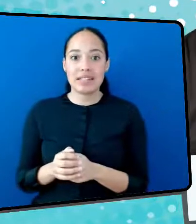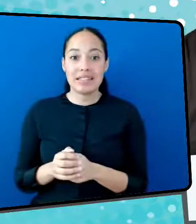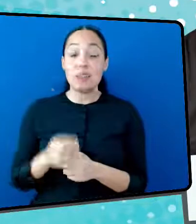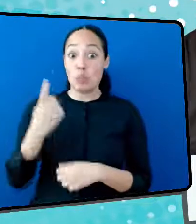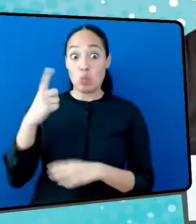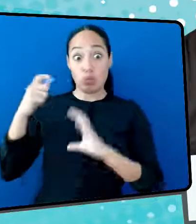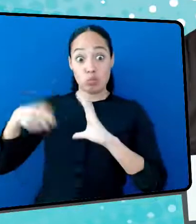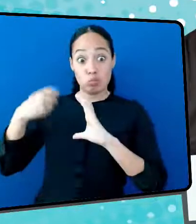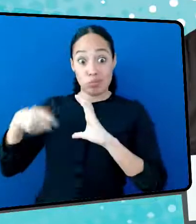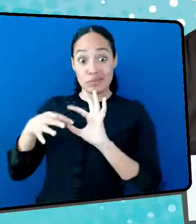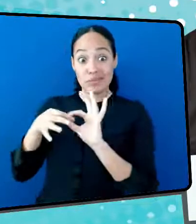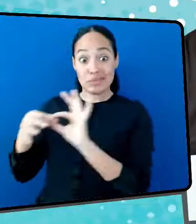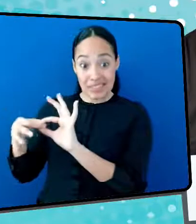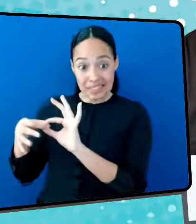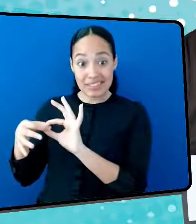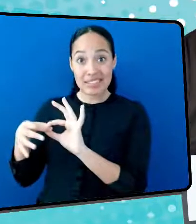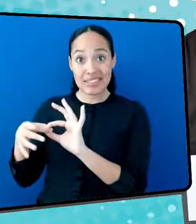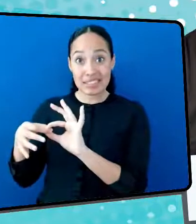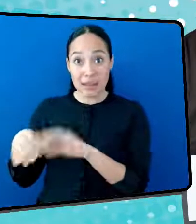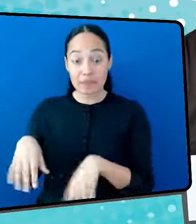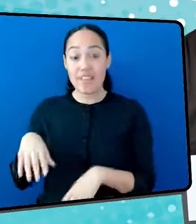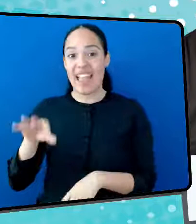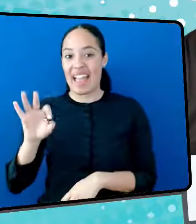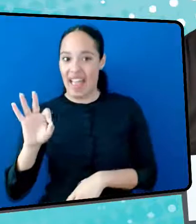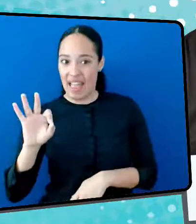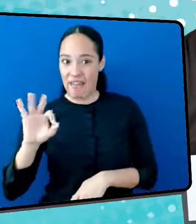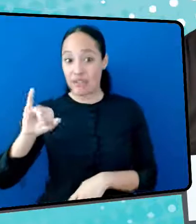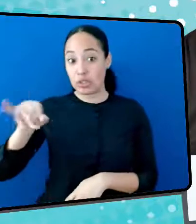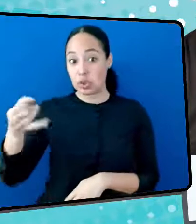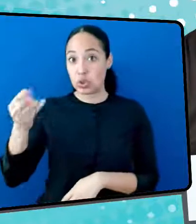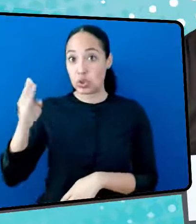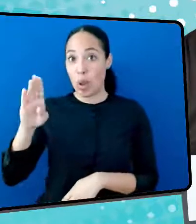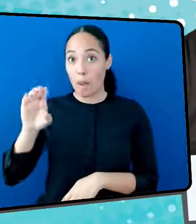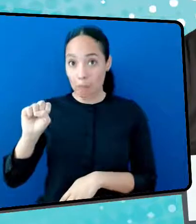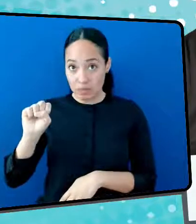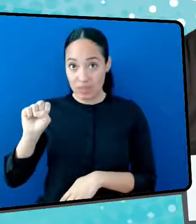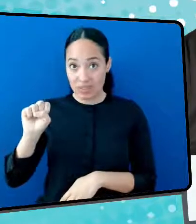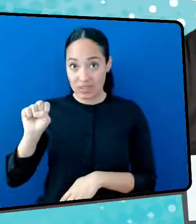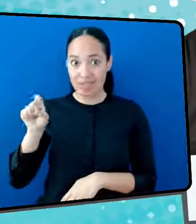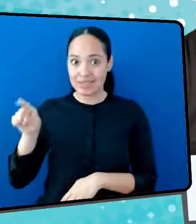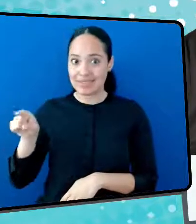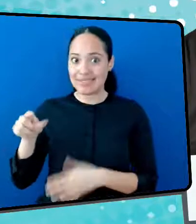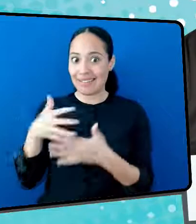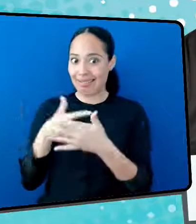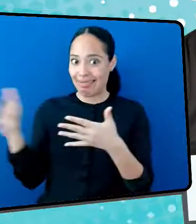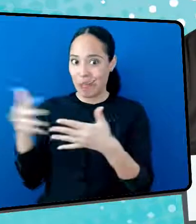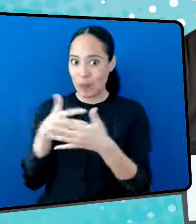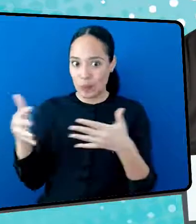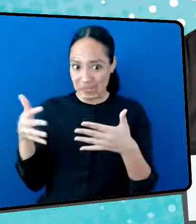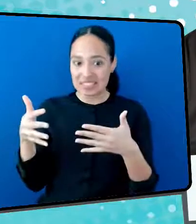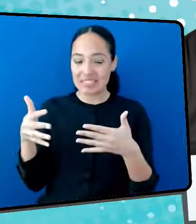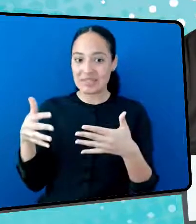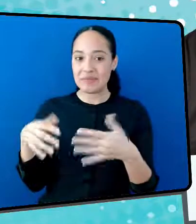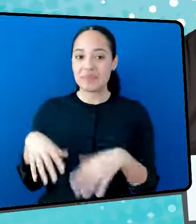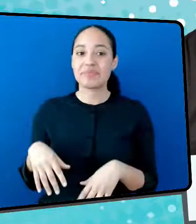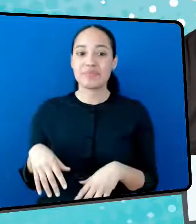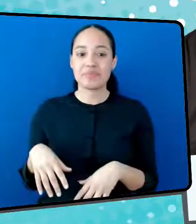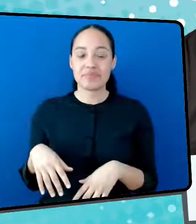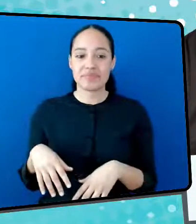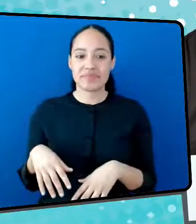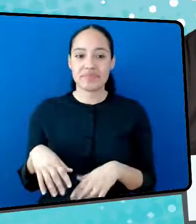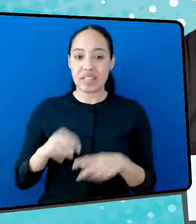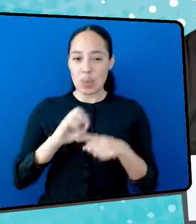F#. So if you've not checked out F#, fantastic language, functional first programming language. We